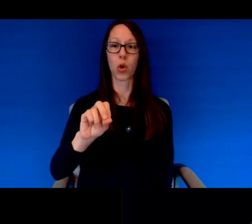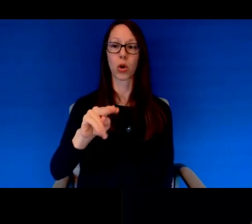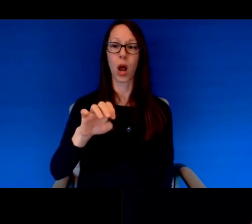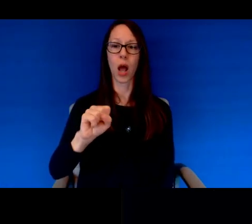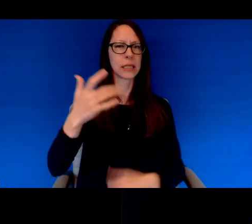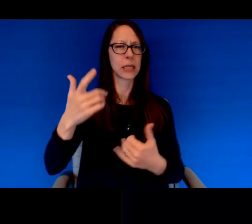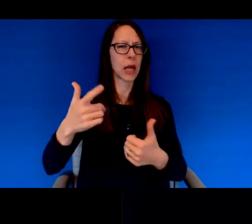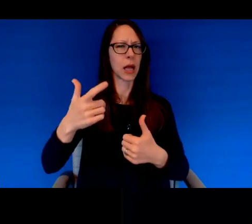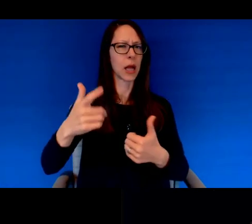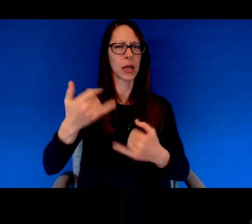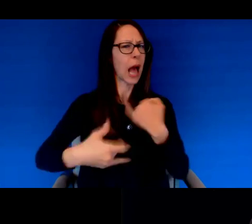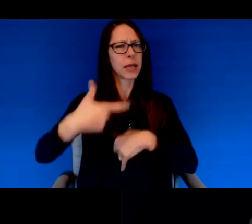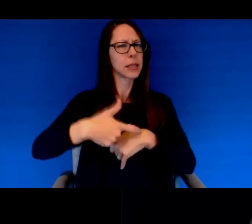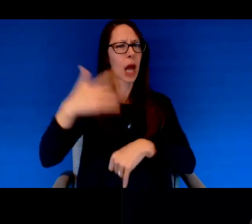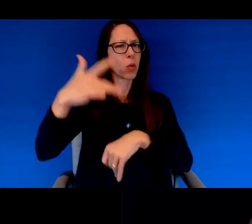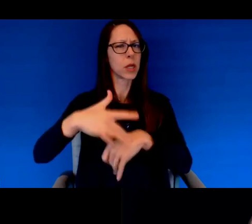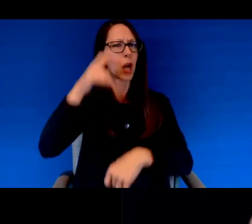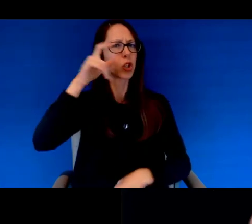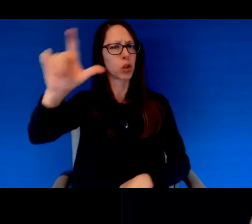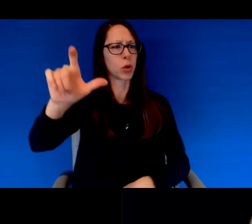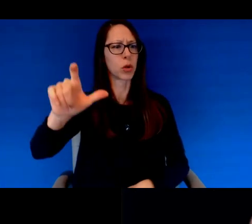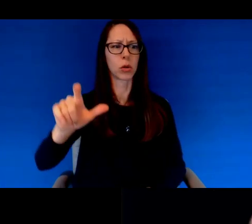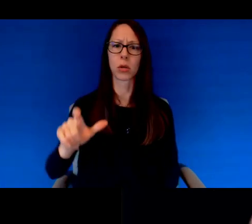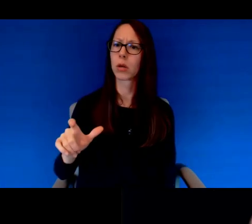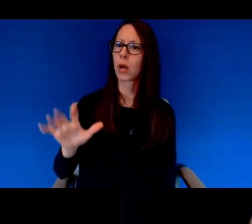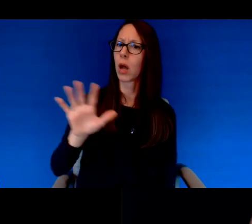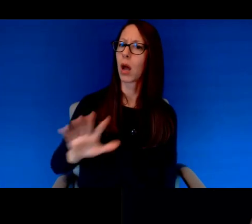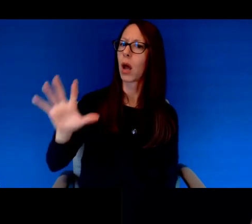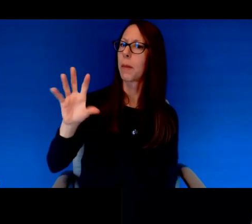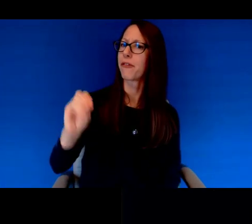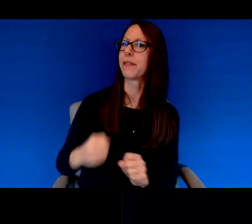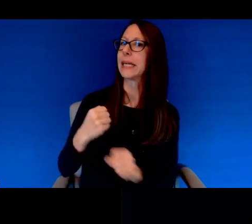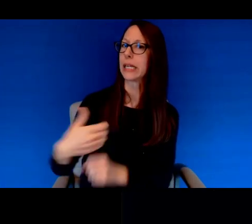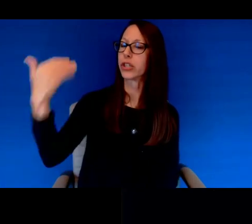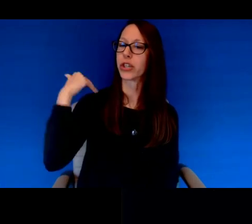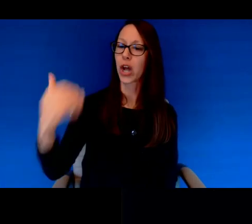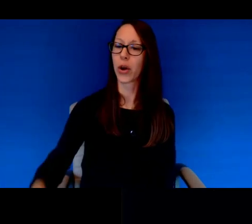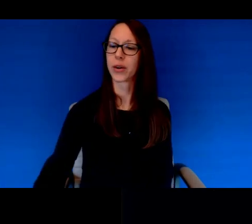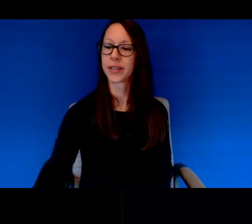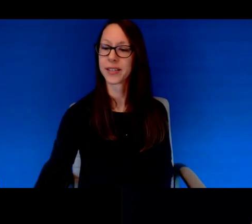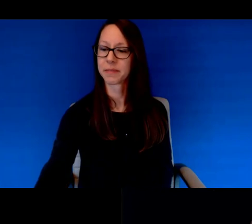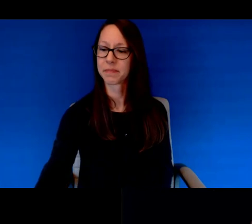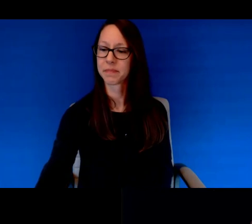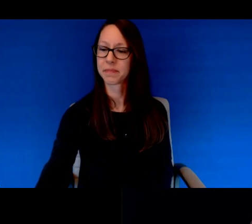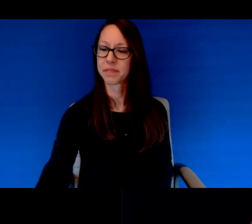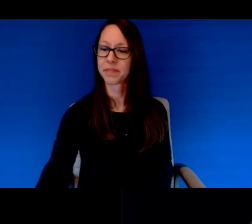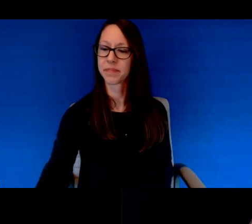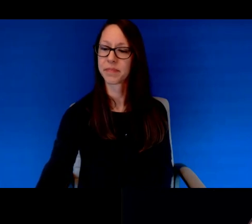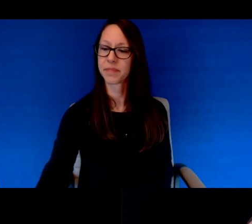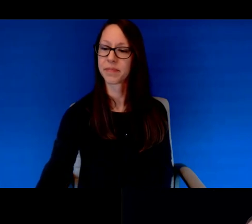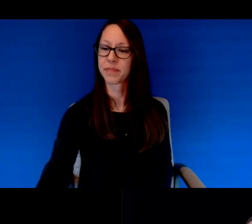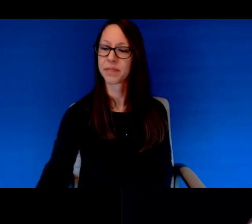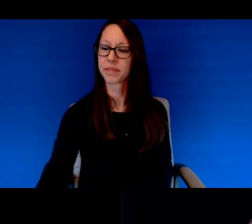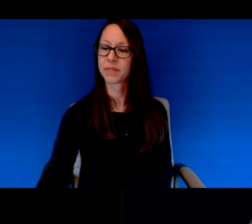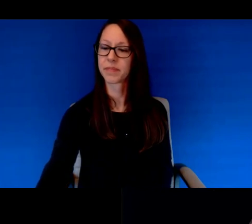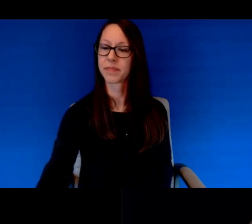the moon, actually? I believe it was about 50 years ago. 50 years ago. Okay. So if